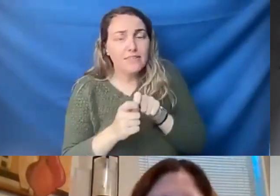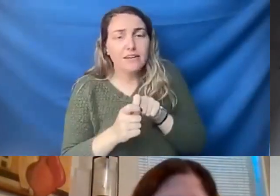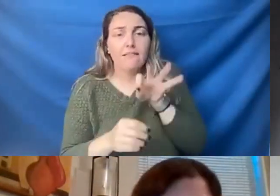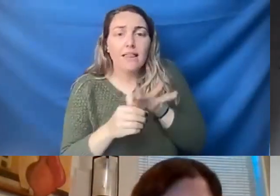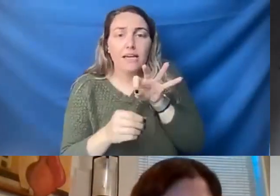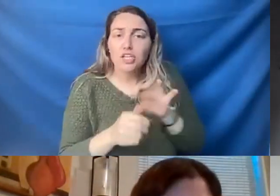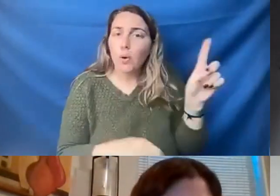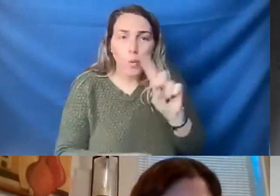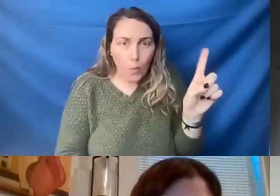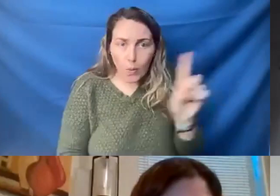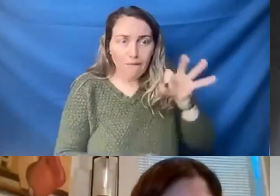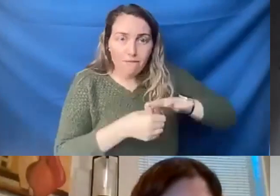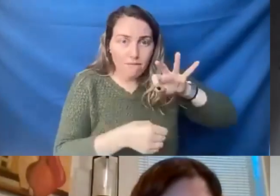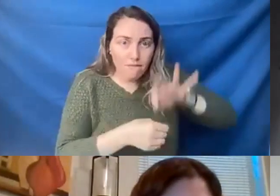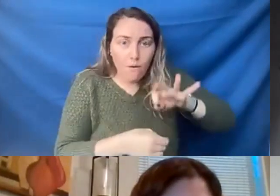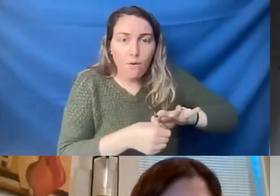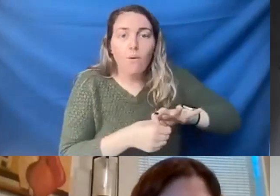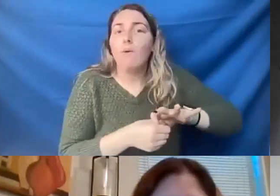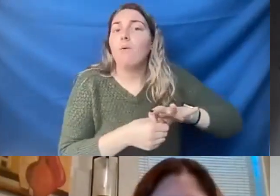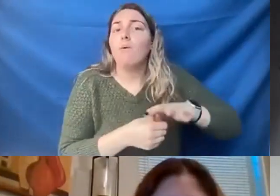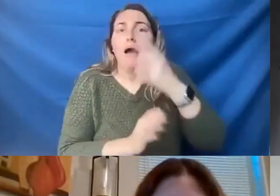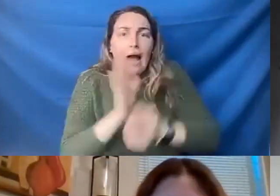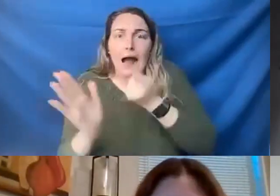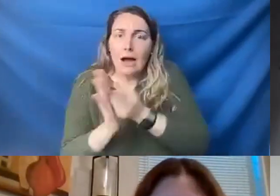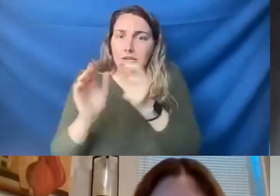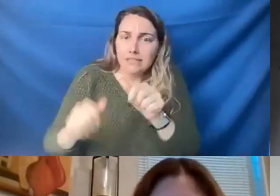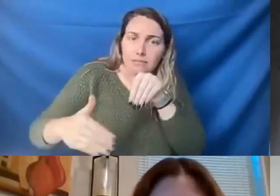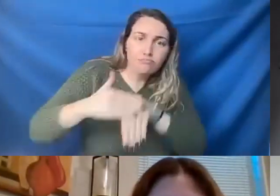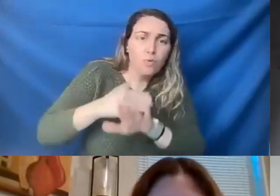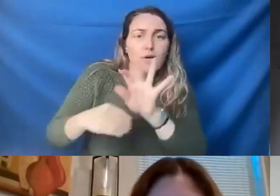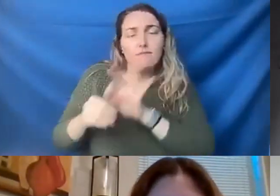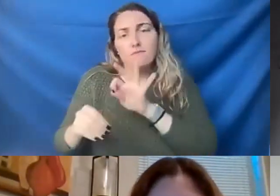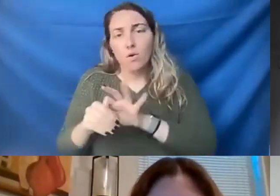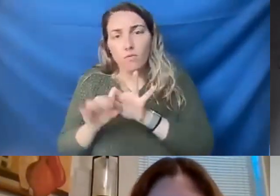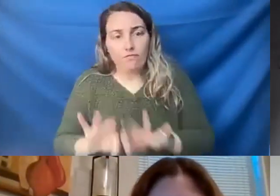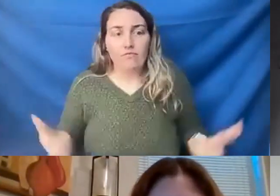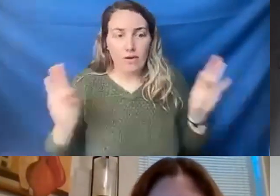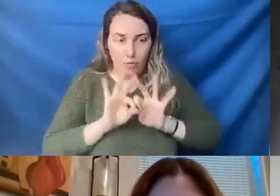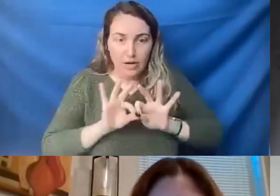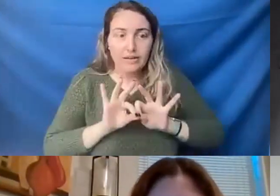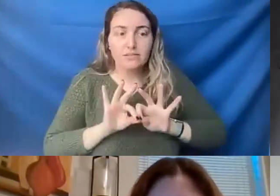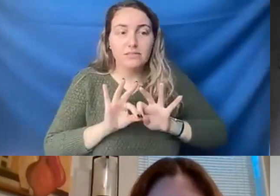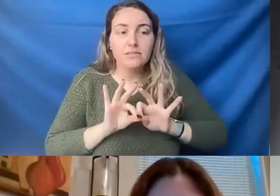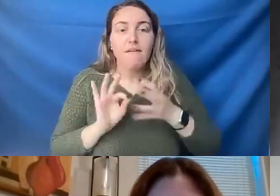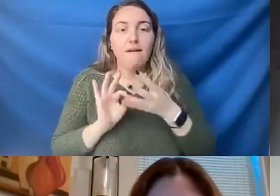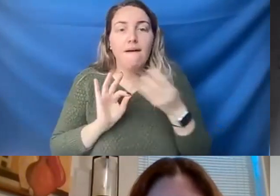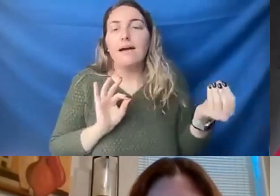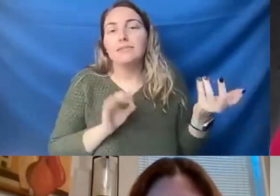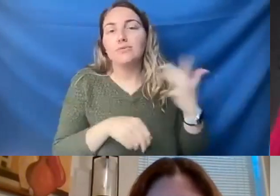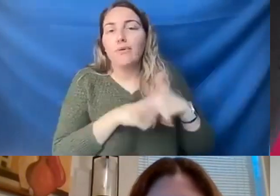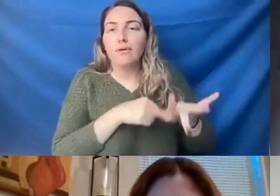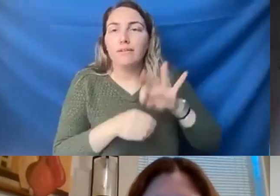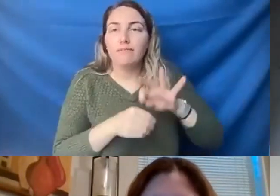day poll site is, and you know, the hours of that don't change, and then your early voting site and the